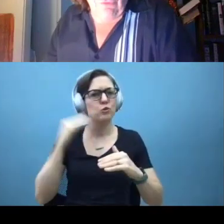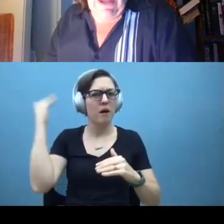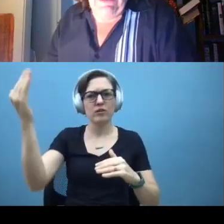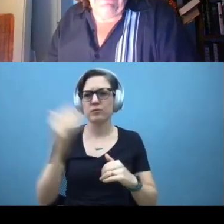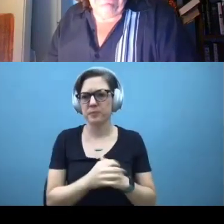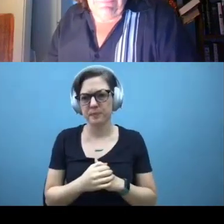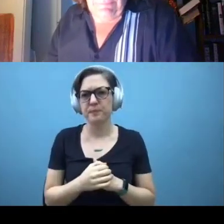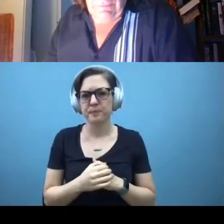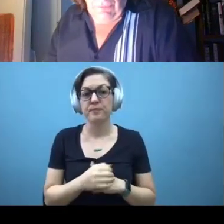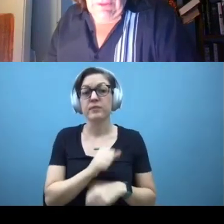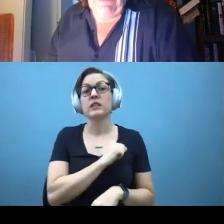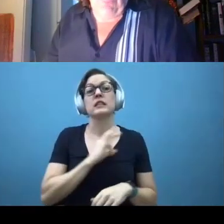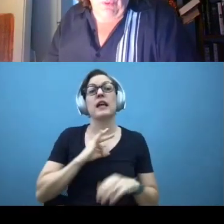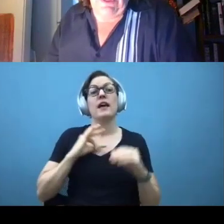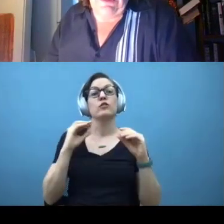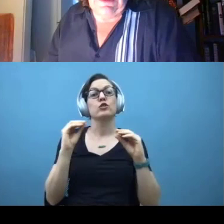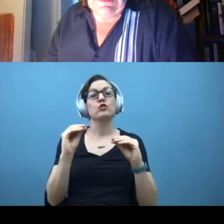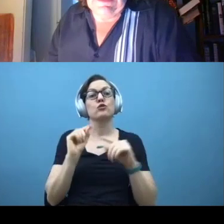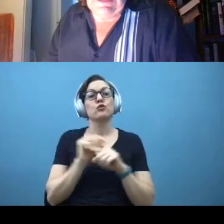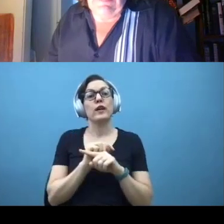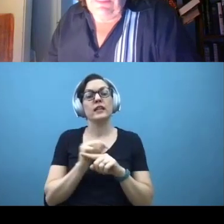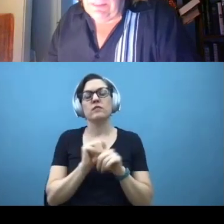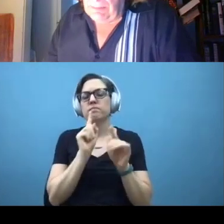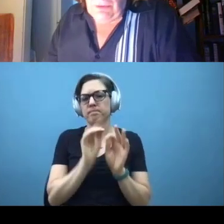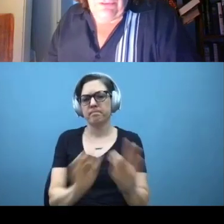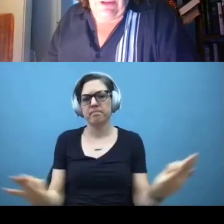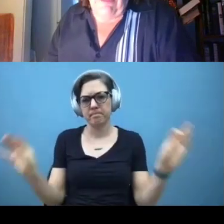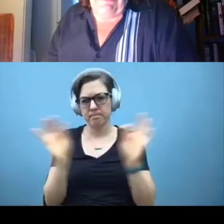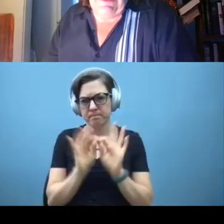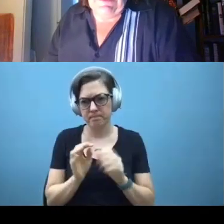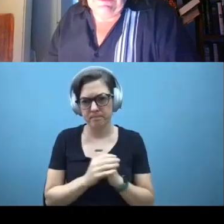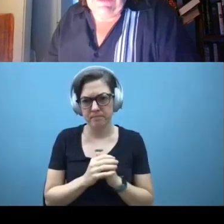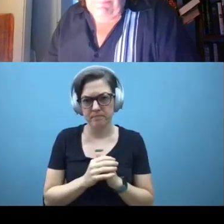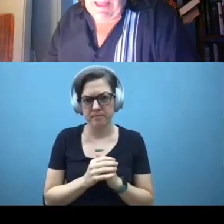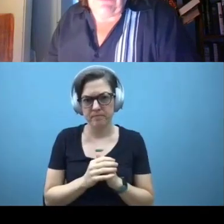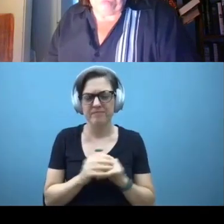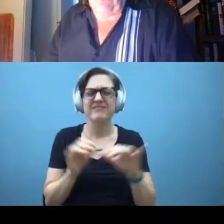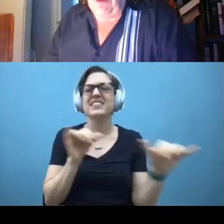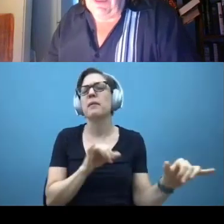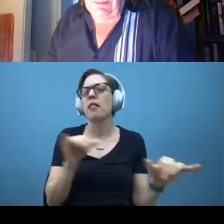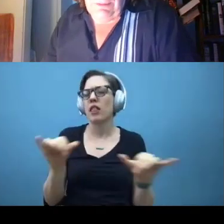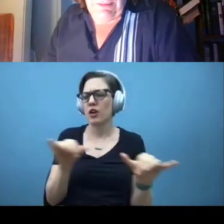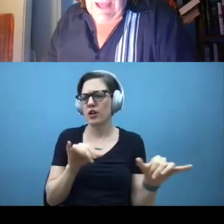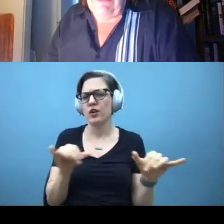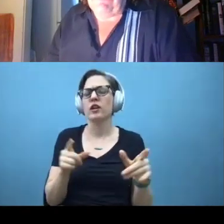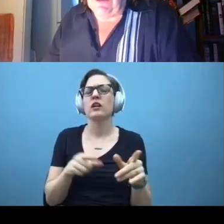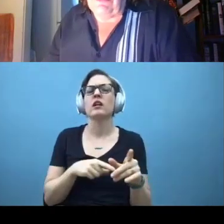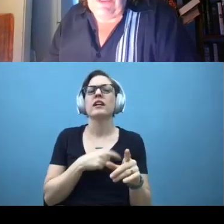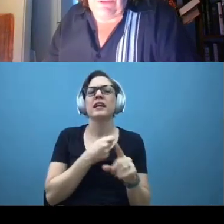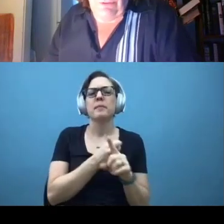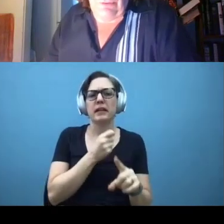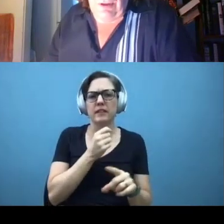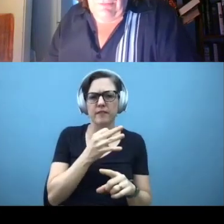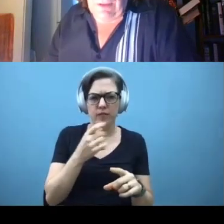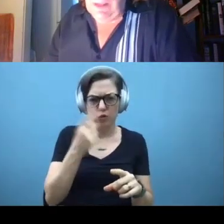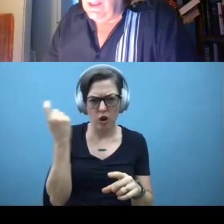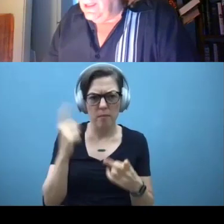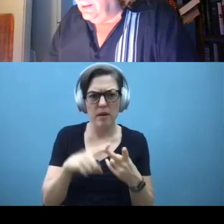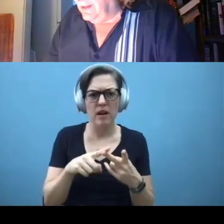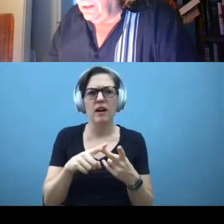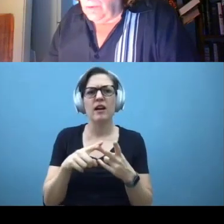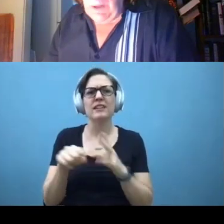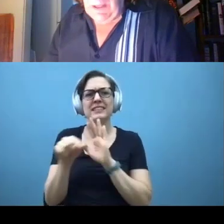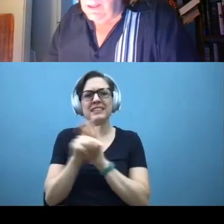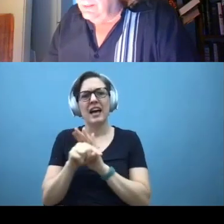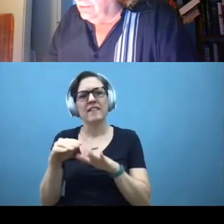Staff training, really important. Similar stuff, impact of trauma, side effects, physical effect.